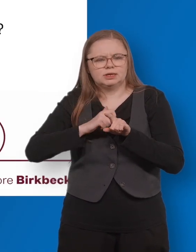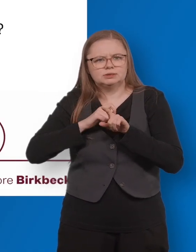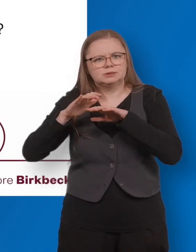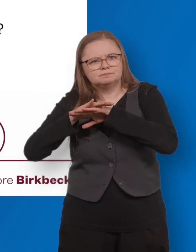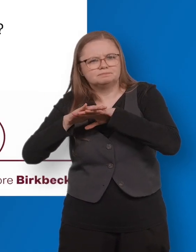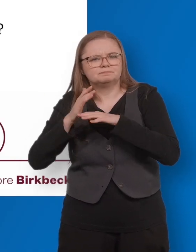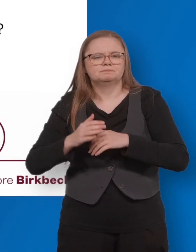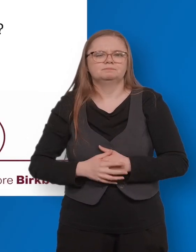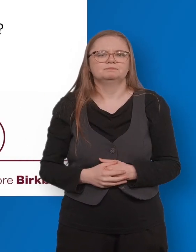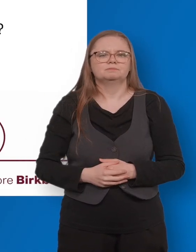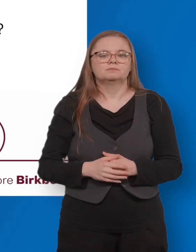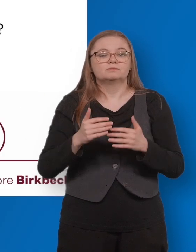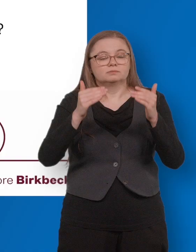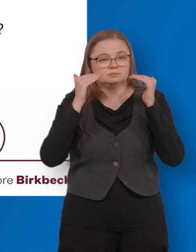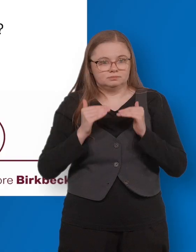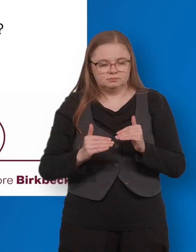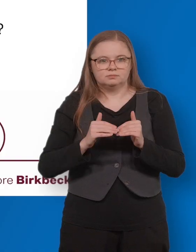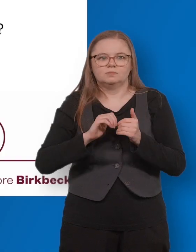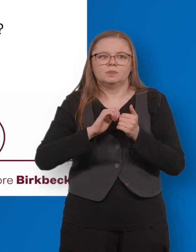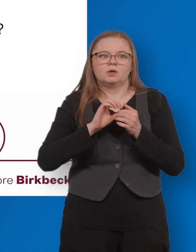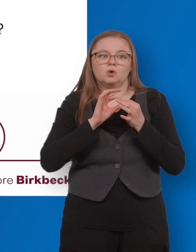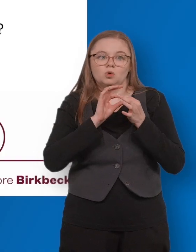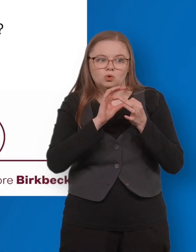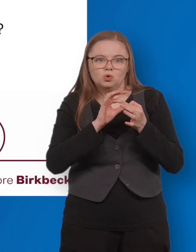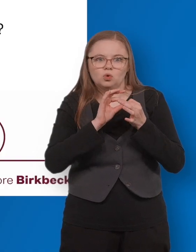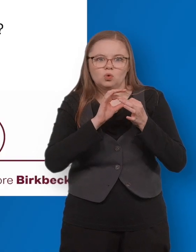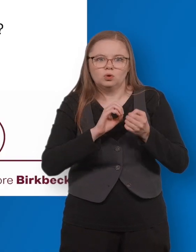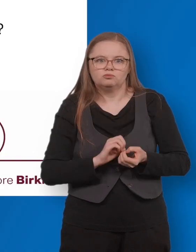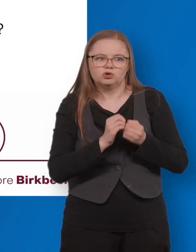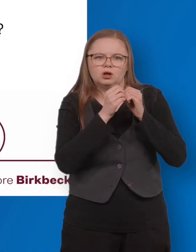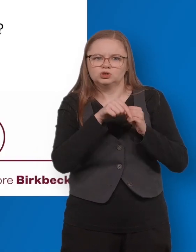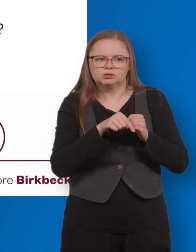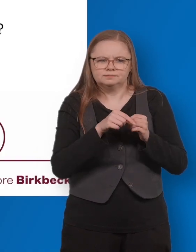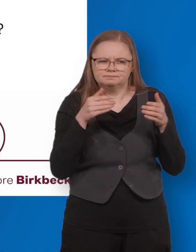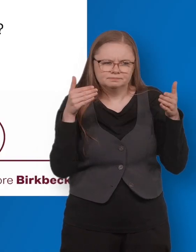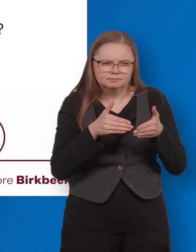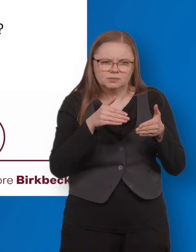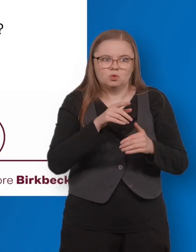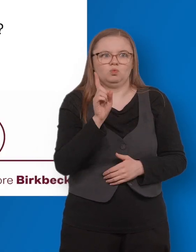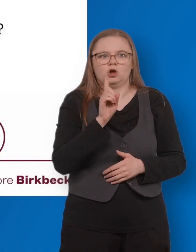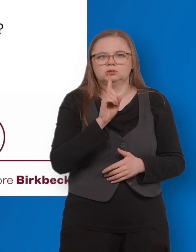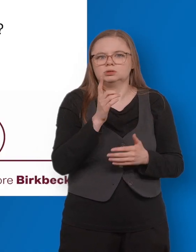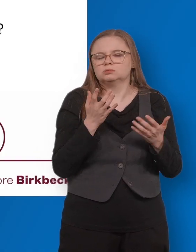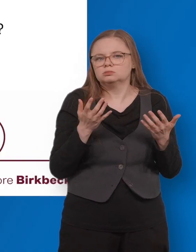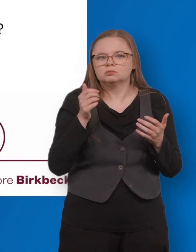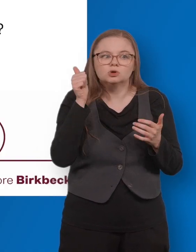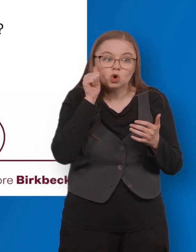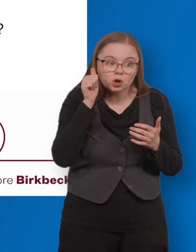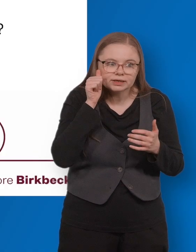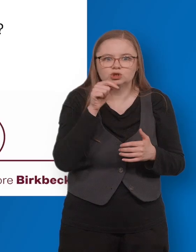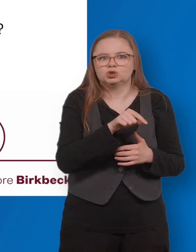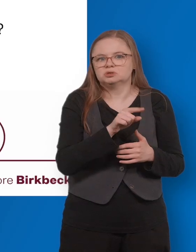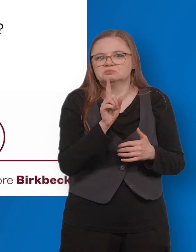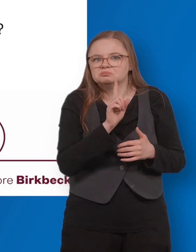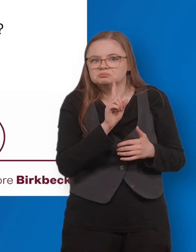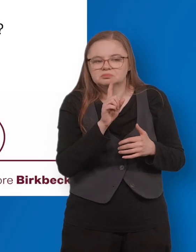So co-production is about the what, right? It's about knowledge and understanding and actually knowing what it is that